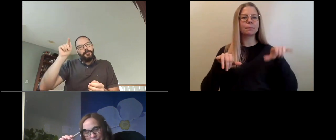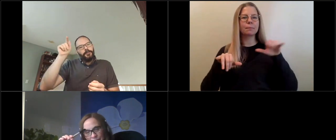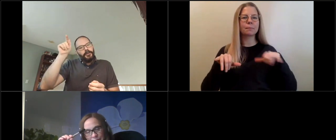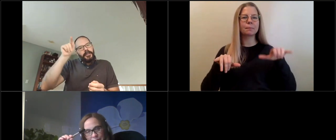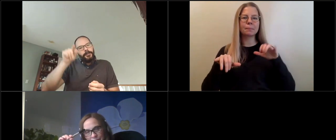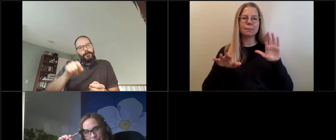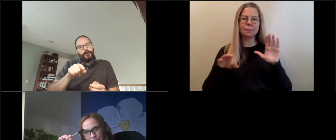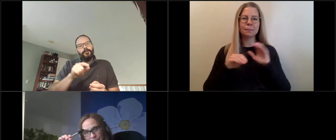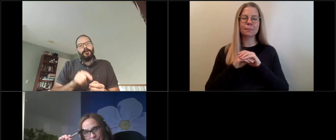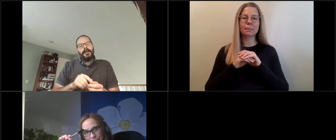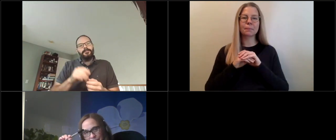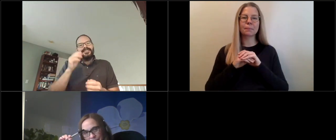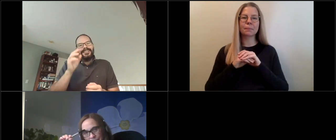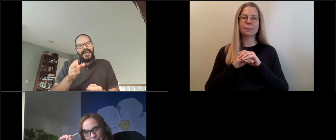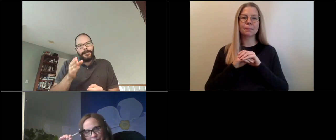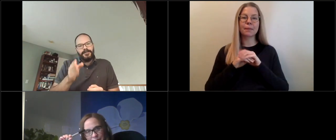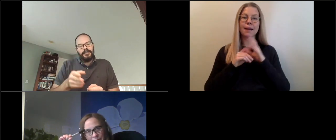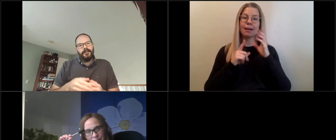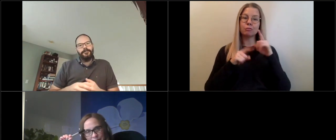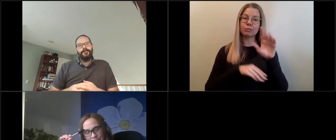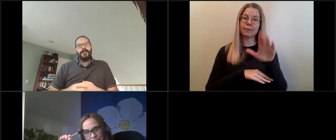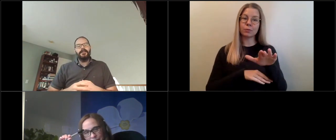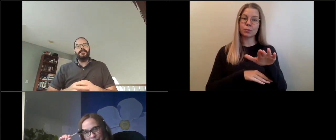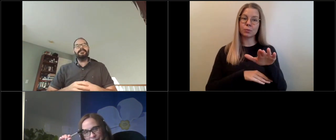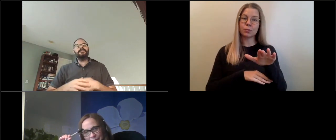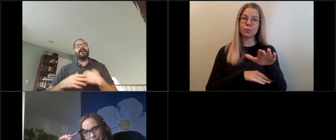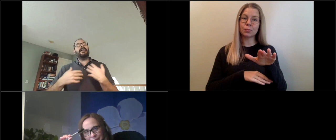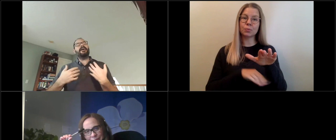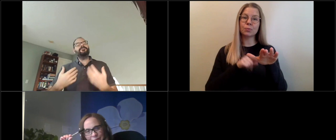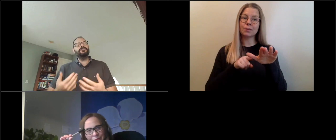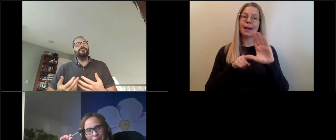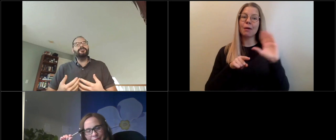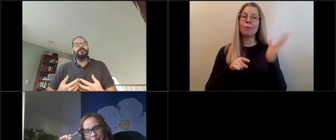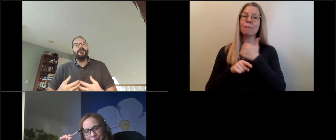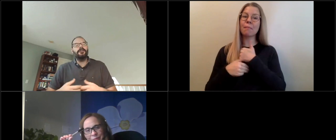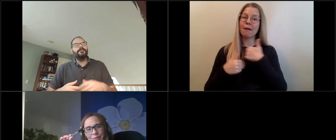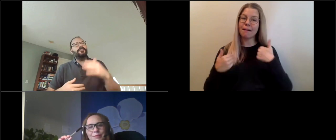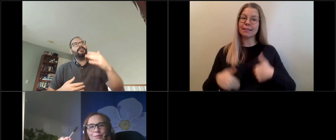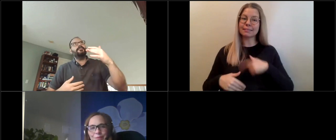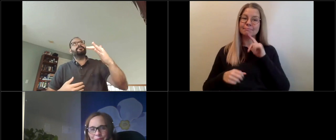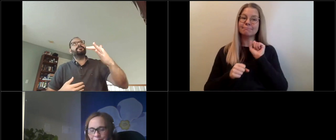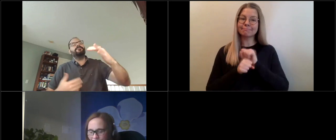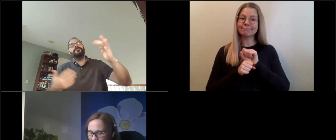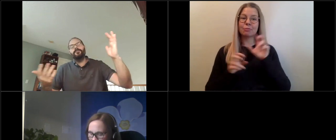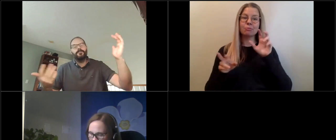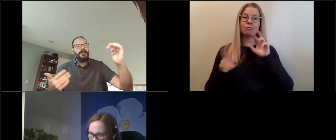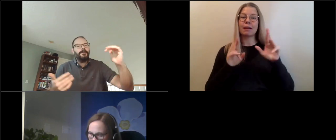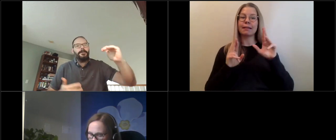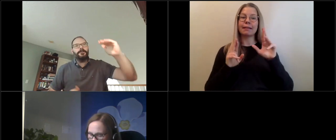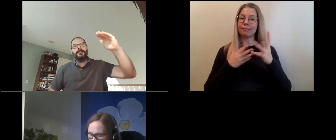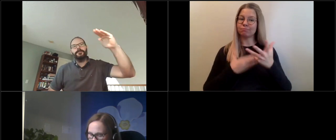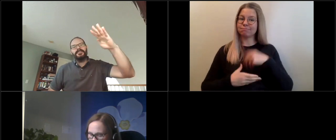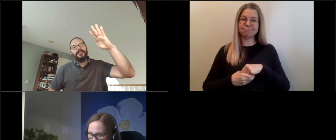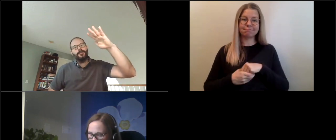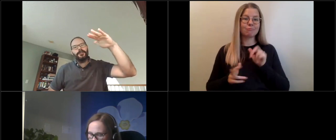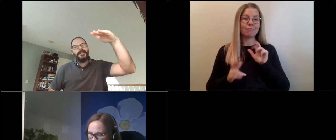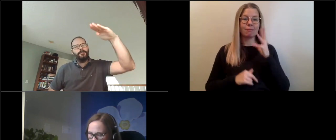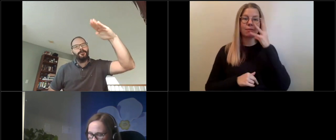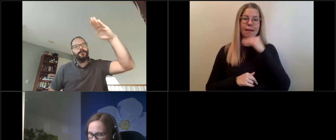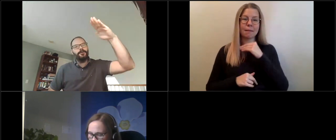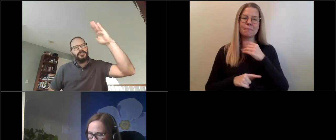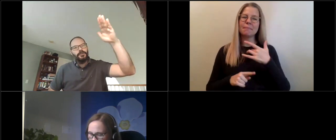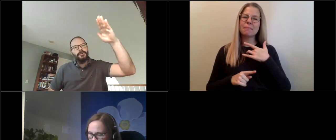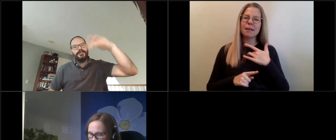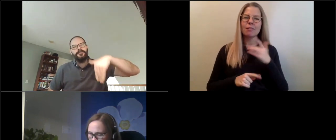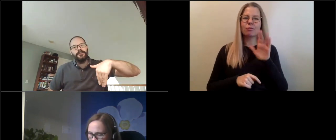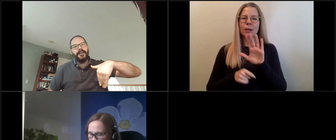we have a pre-programmed nap time. And this is that afternoon lull. If you think of, for many people, it'll be somewhere in the